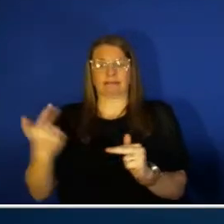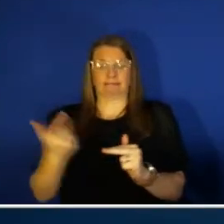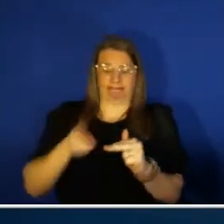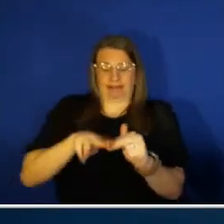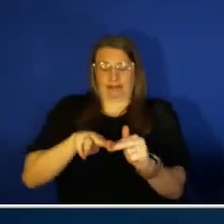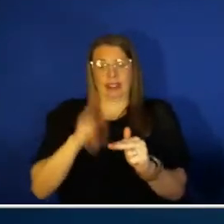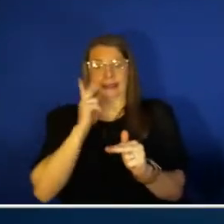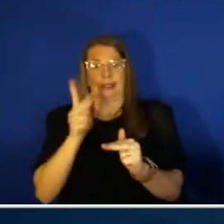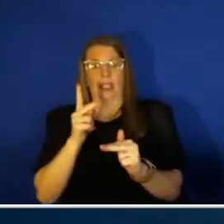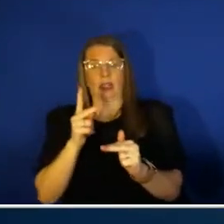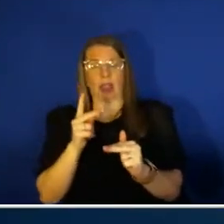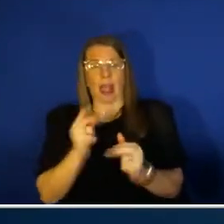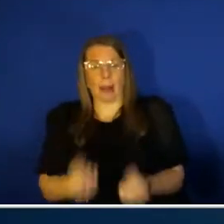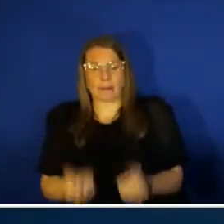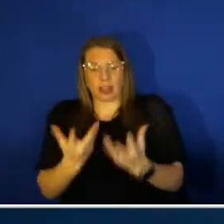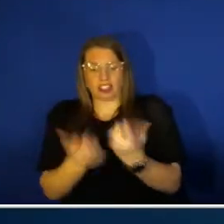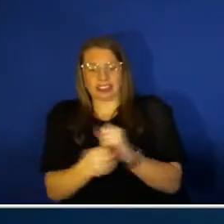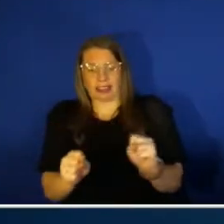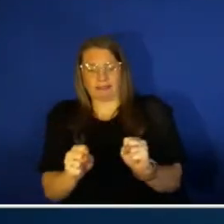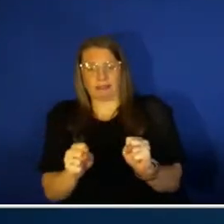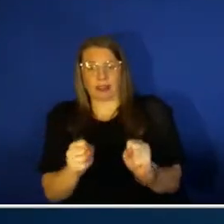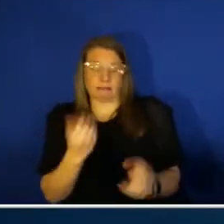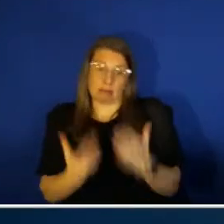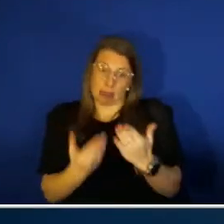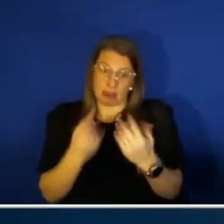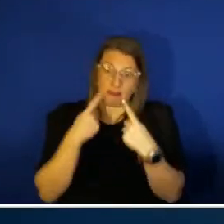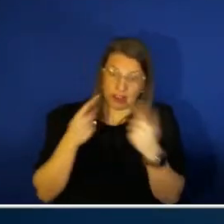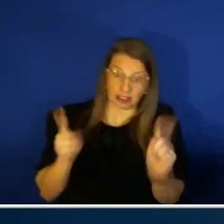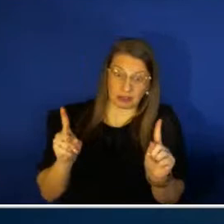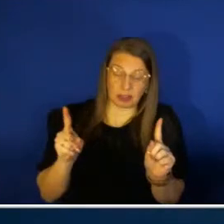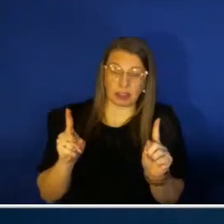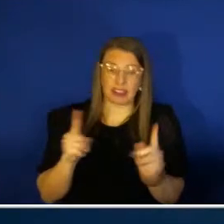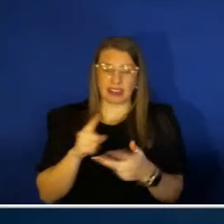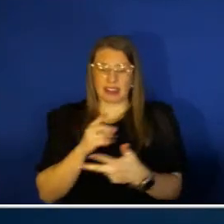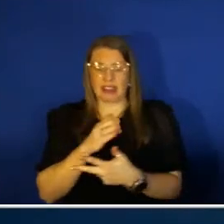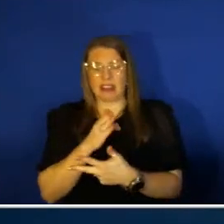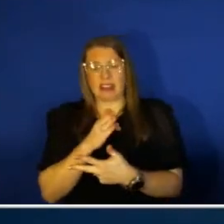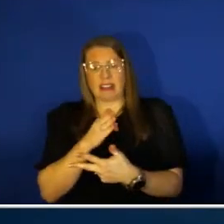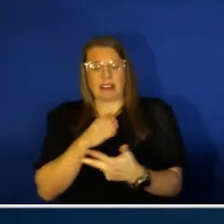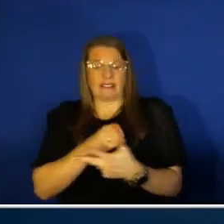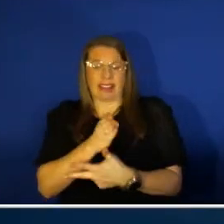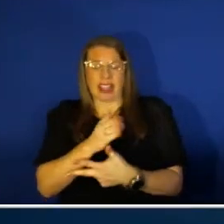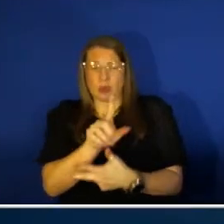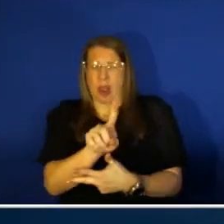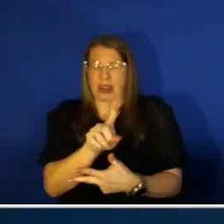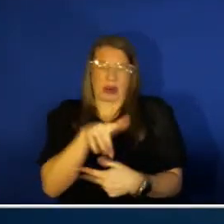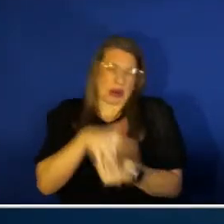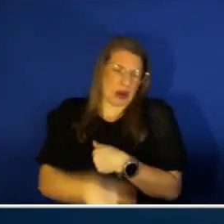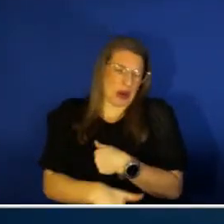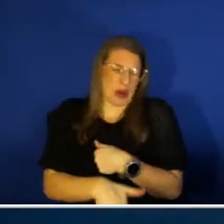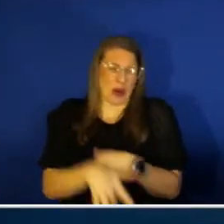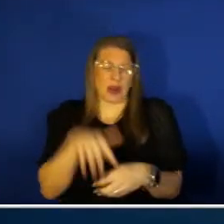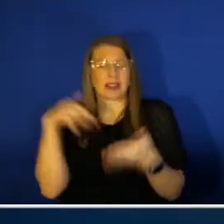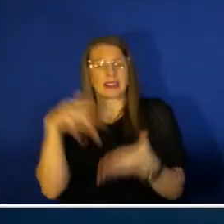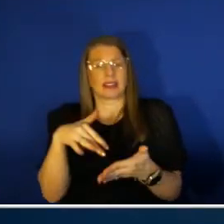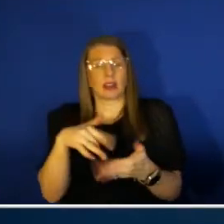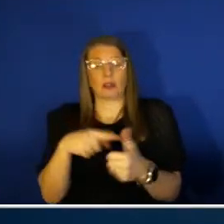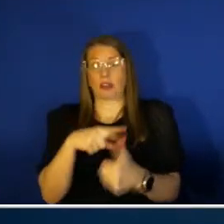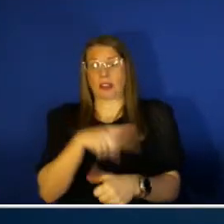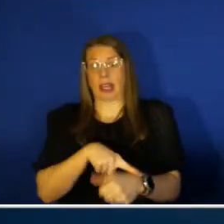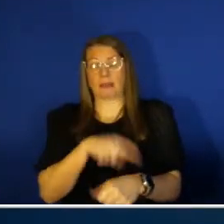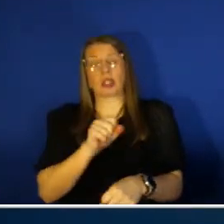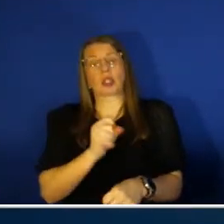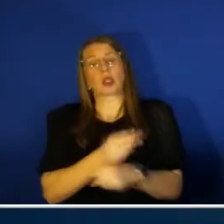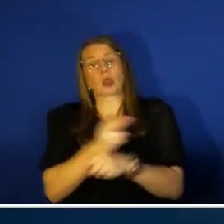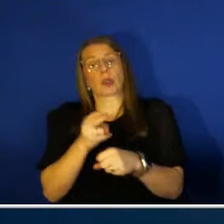of dose would be safe and may be effective. So phase 1 is a very early trial, maybe the first time it's being used in humans,